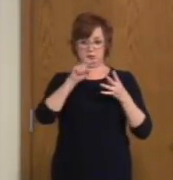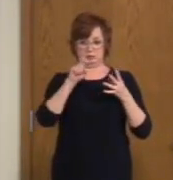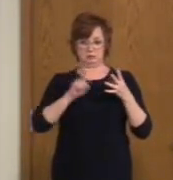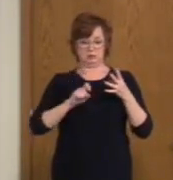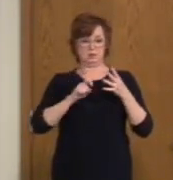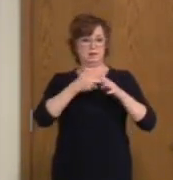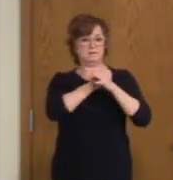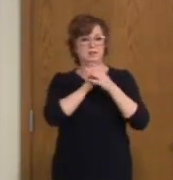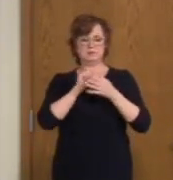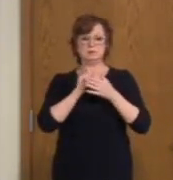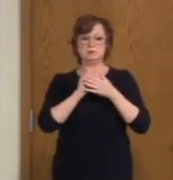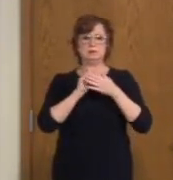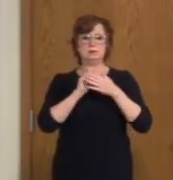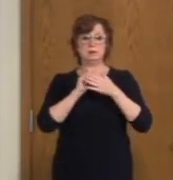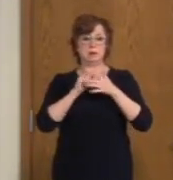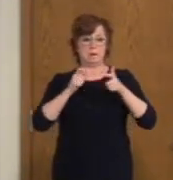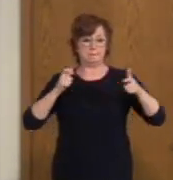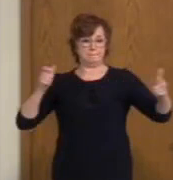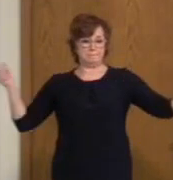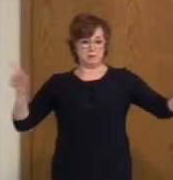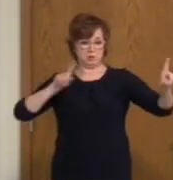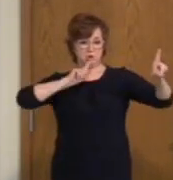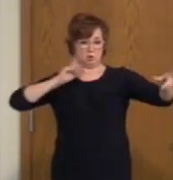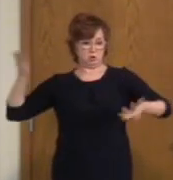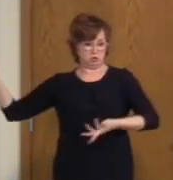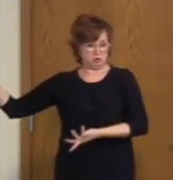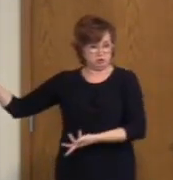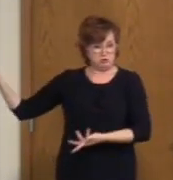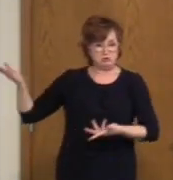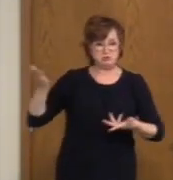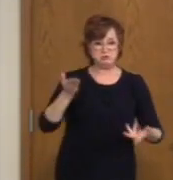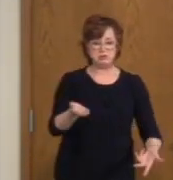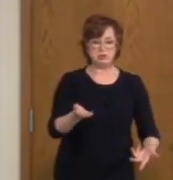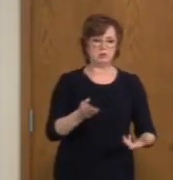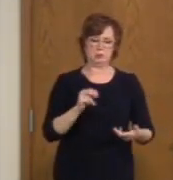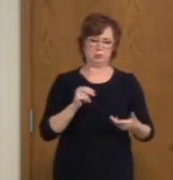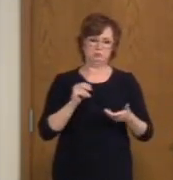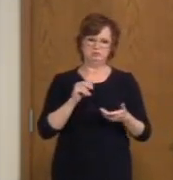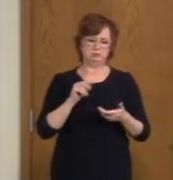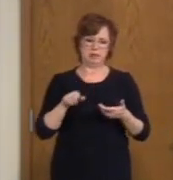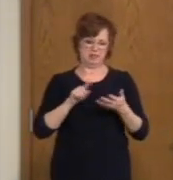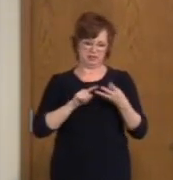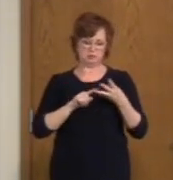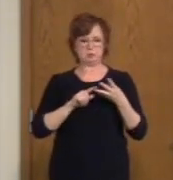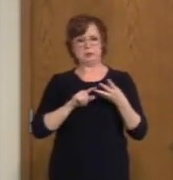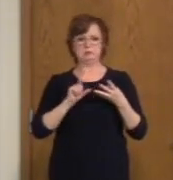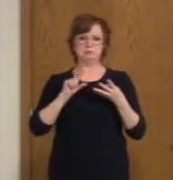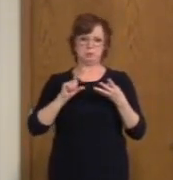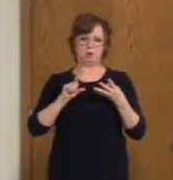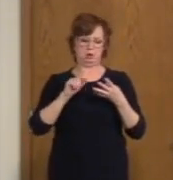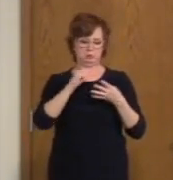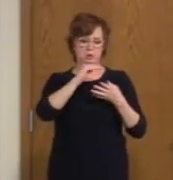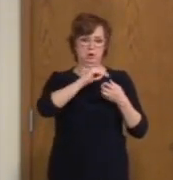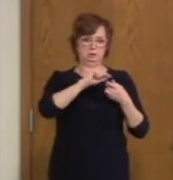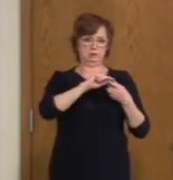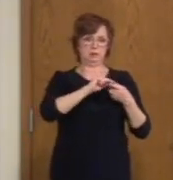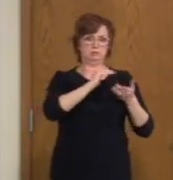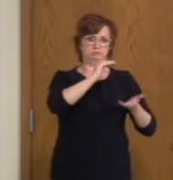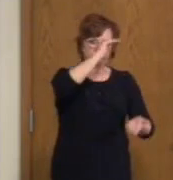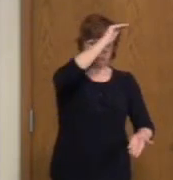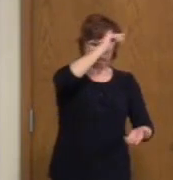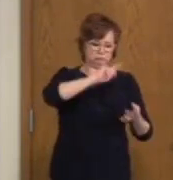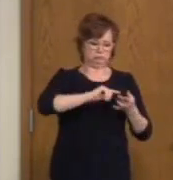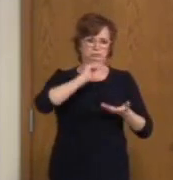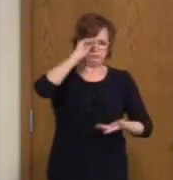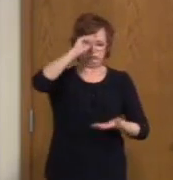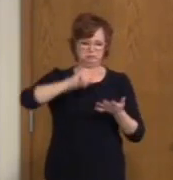component, and the small amounts we get will be offered primarily as an additional program, as was in Regina, to persons